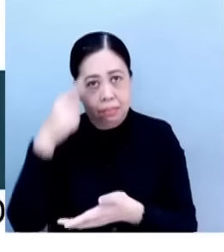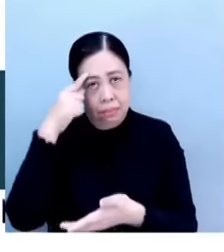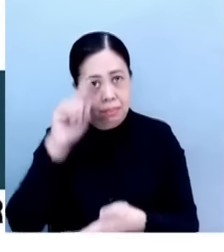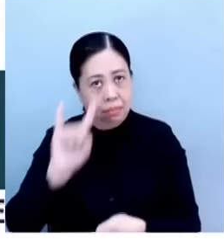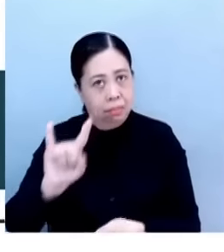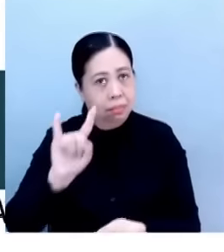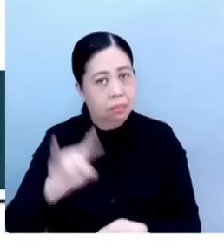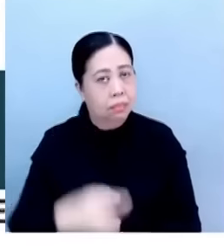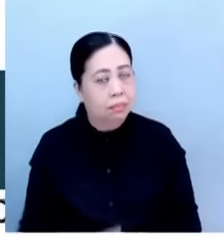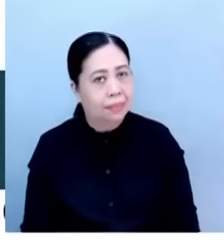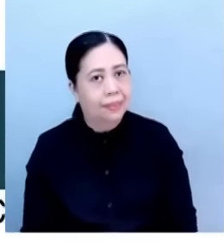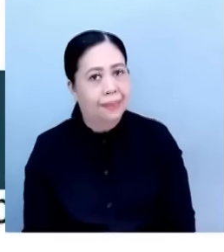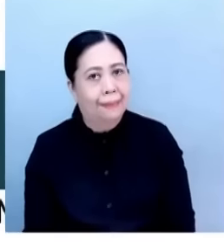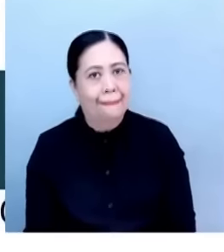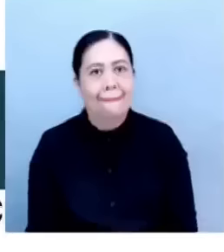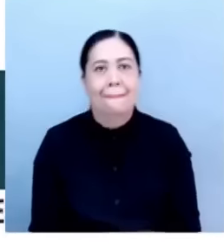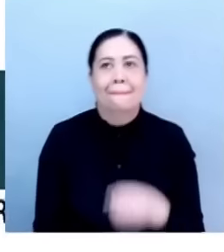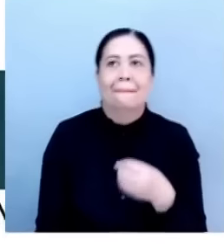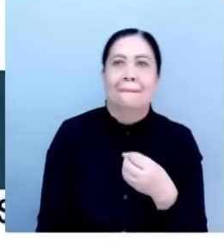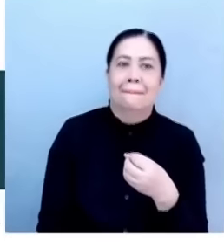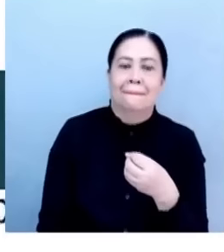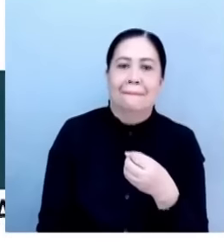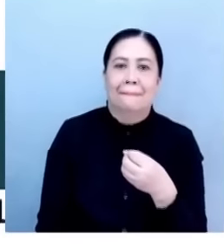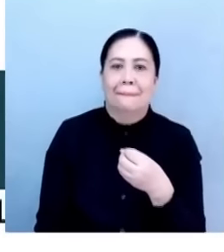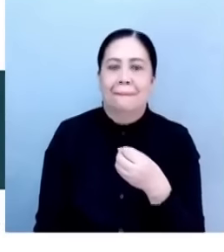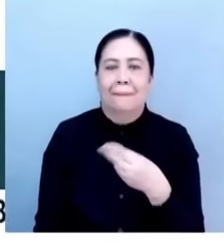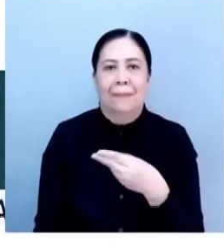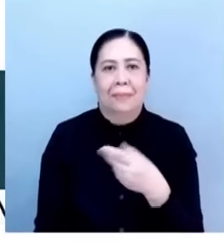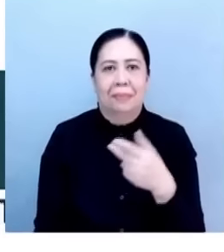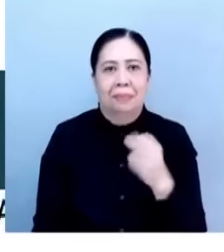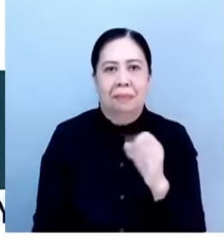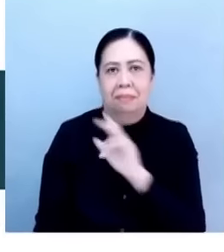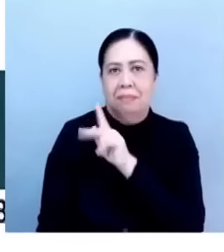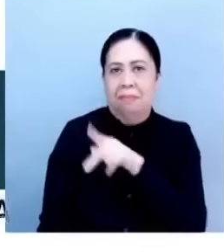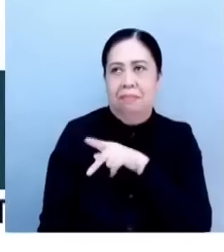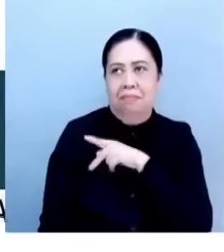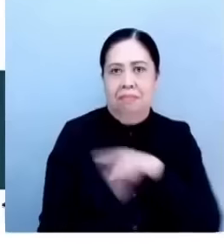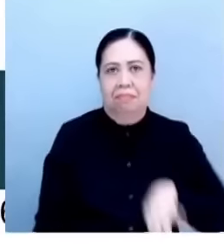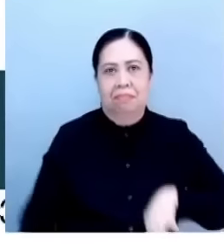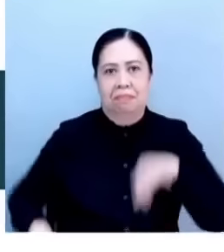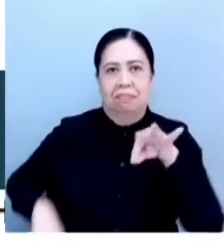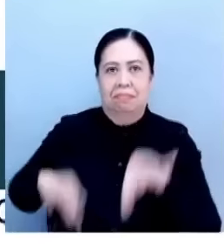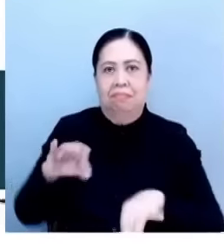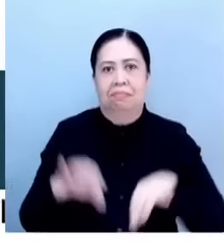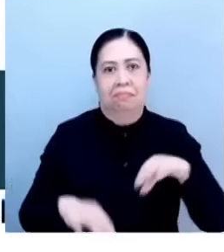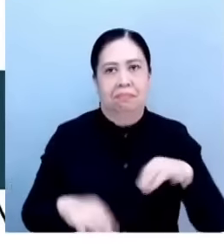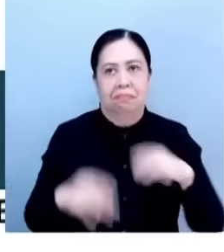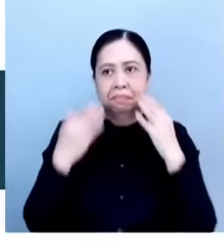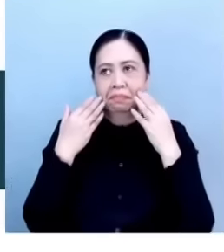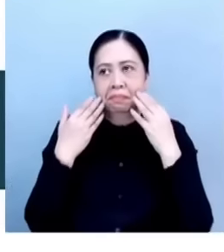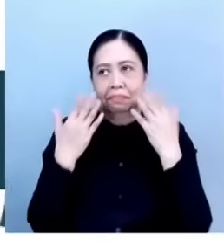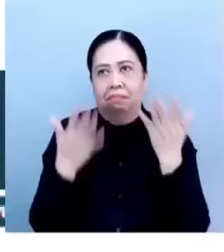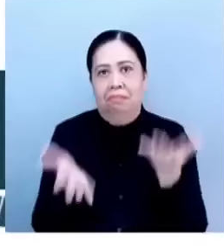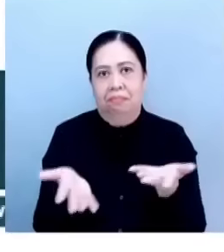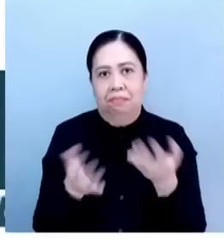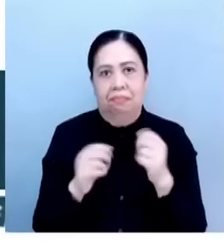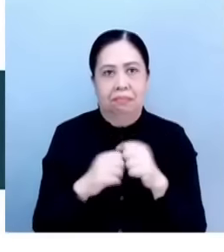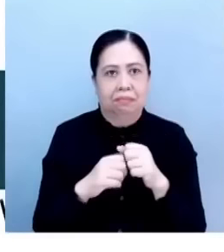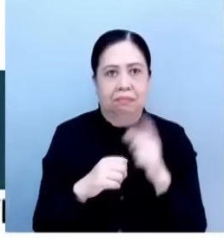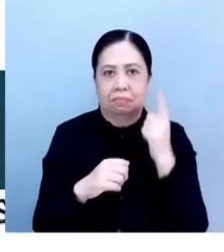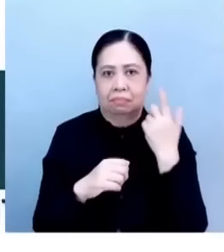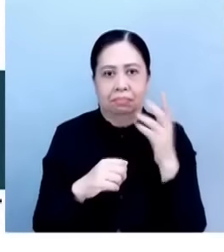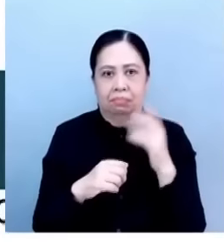Oh, if it's a personal contribution, we don't think any there would be an implication on